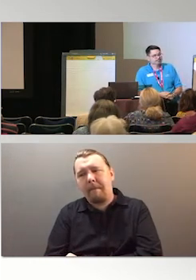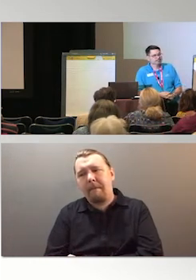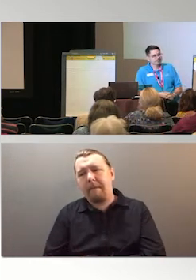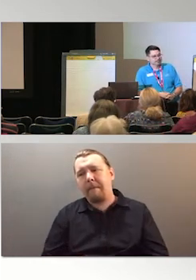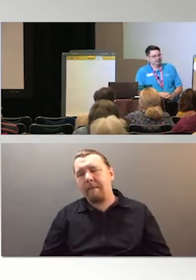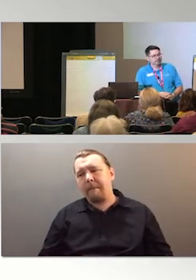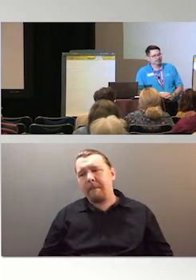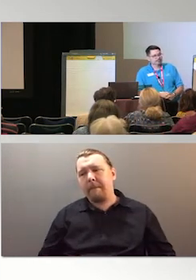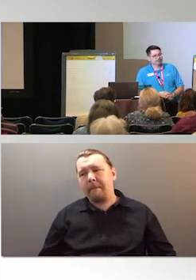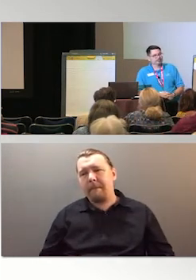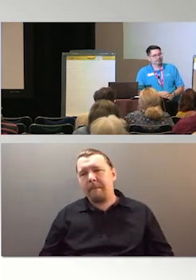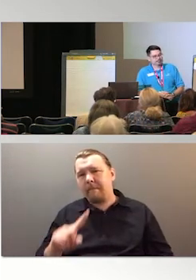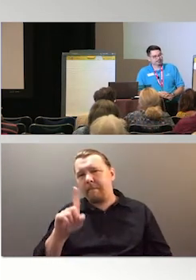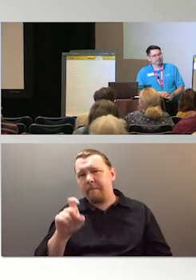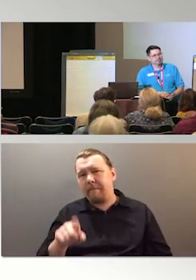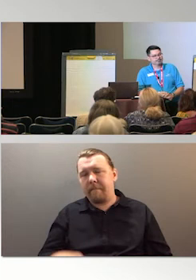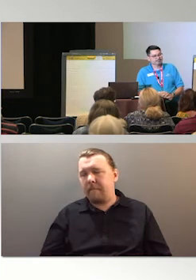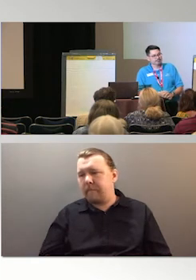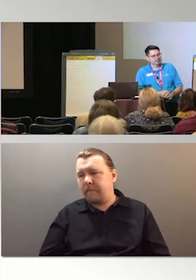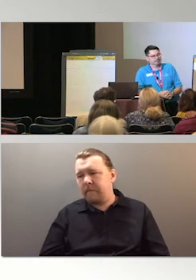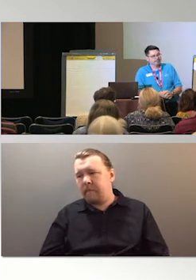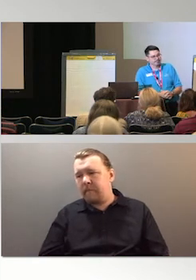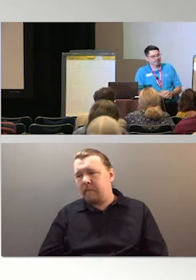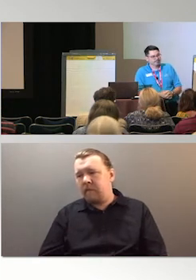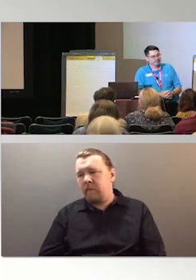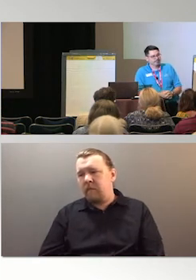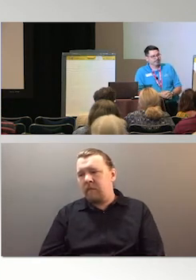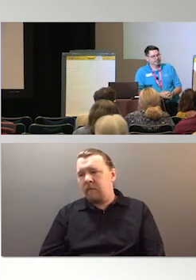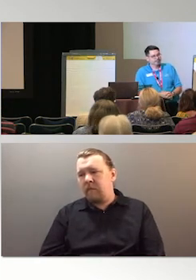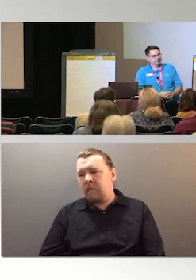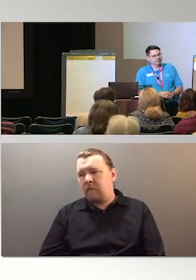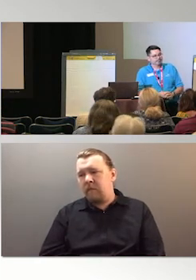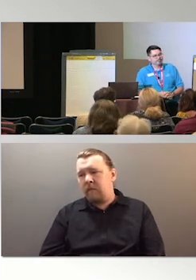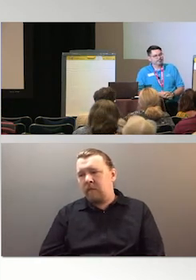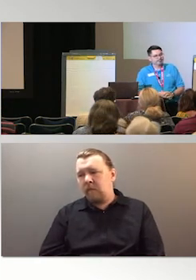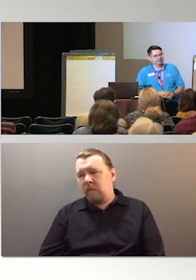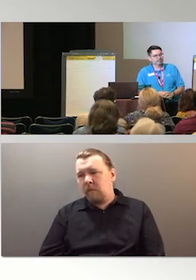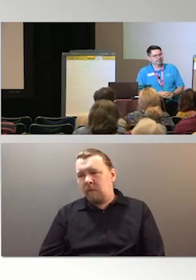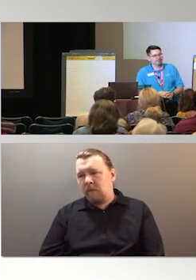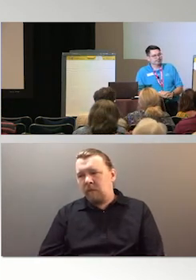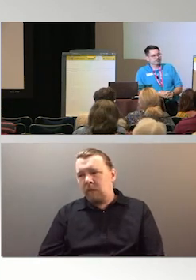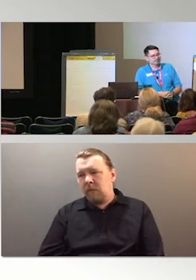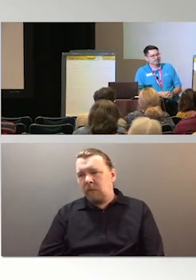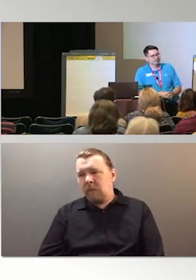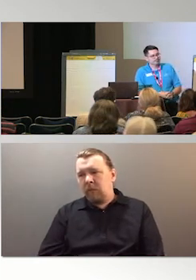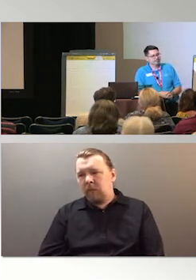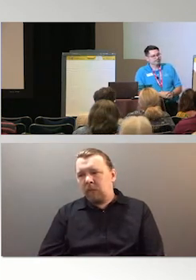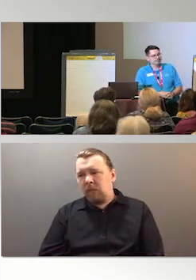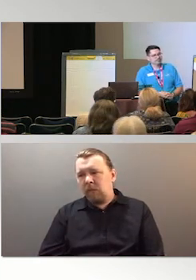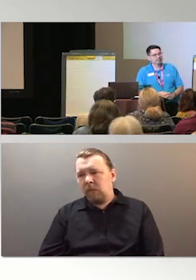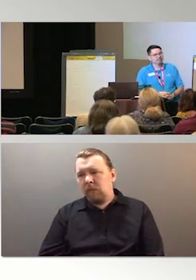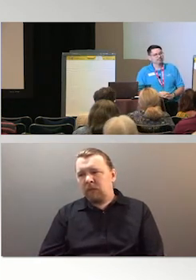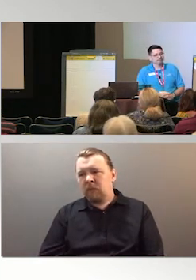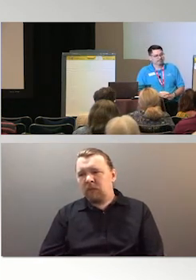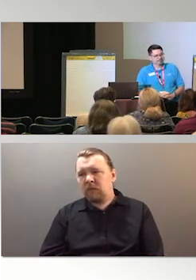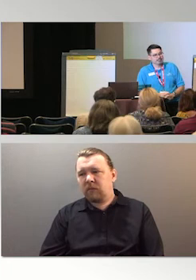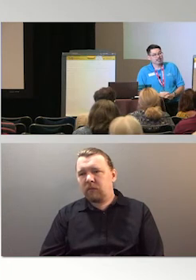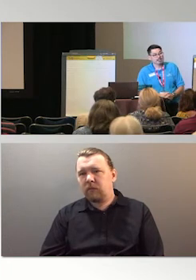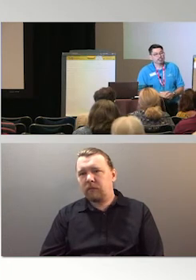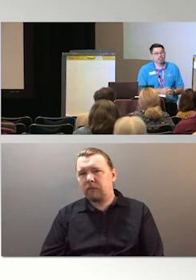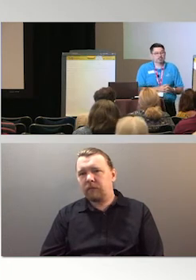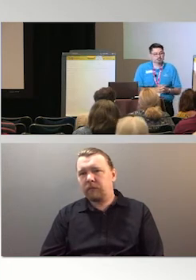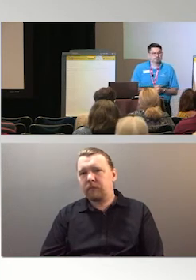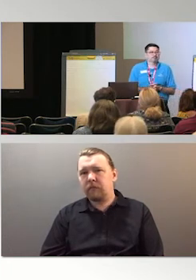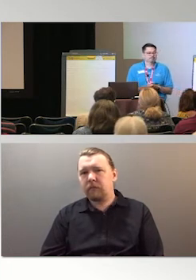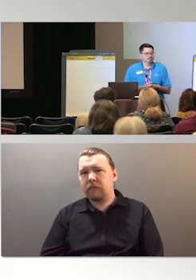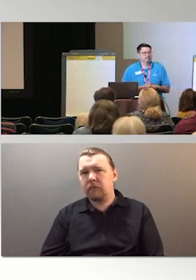living on my own with personal care assistance. Are they allowed to speak on my behalf on the phone if I had a question?